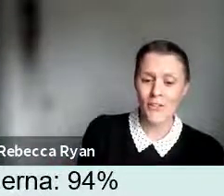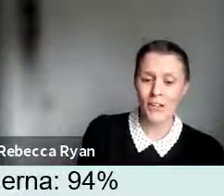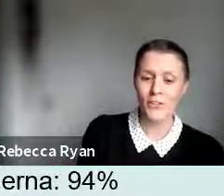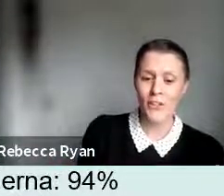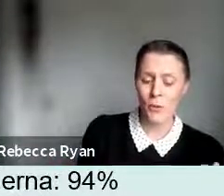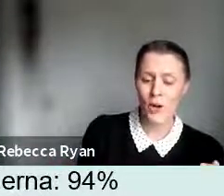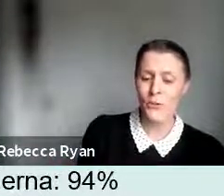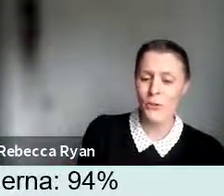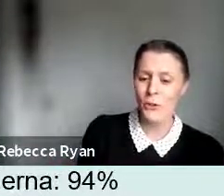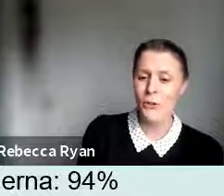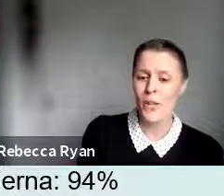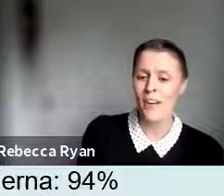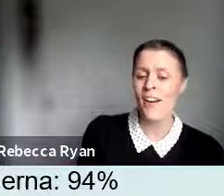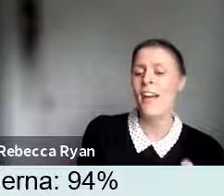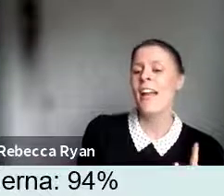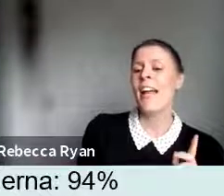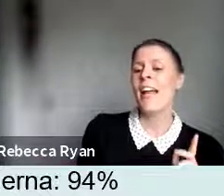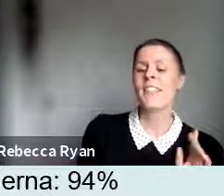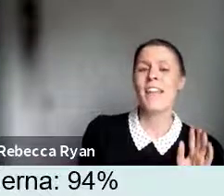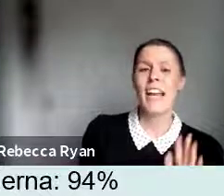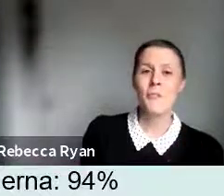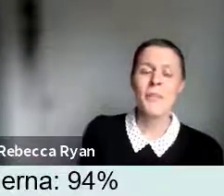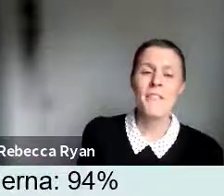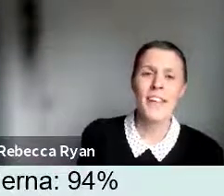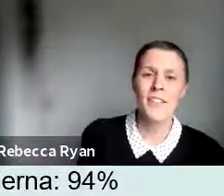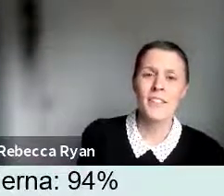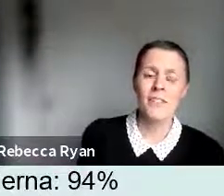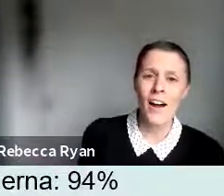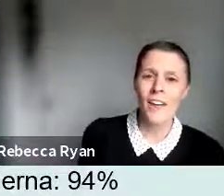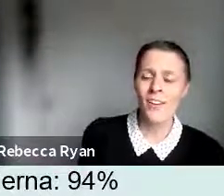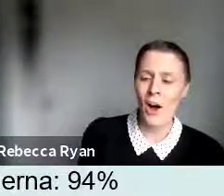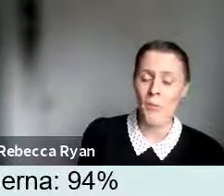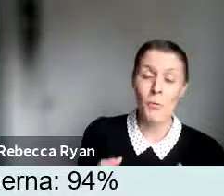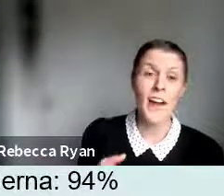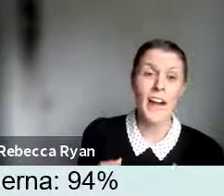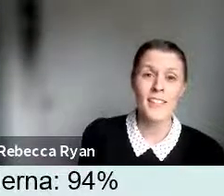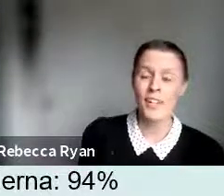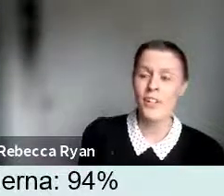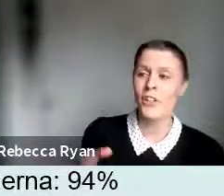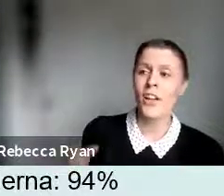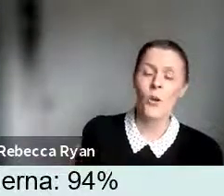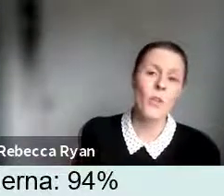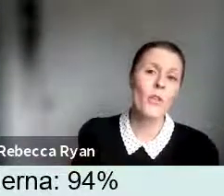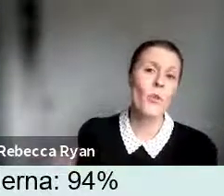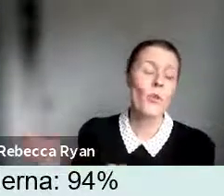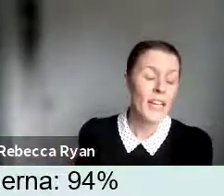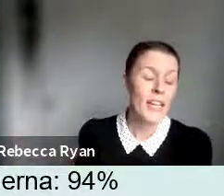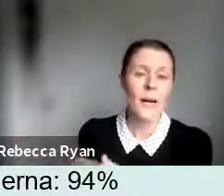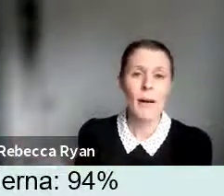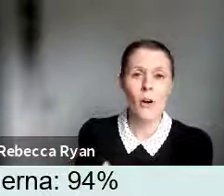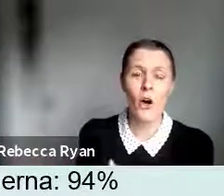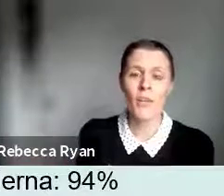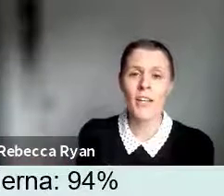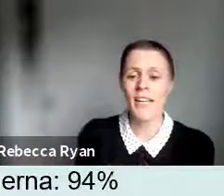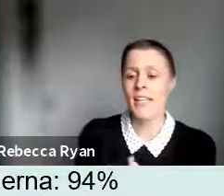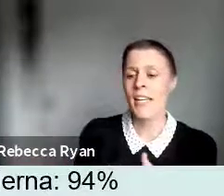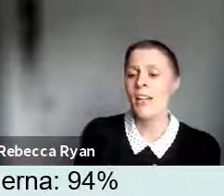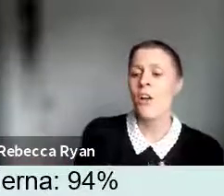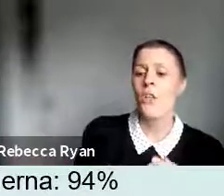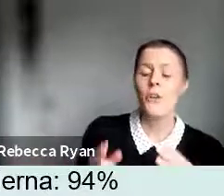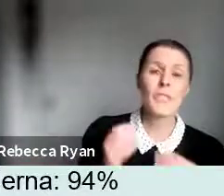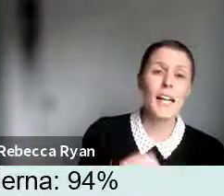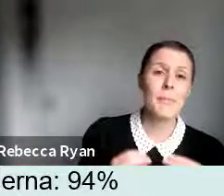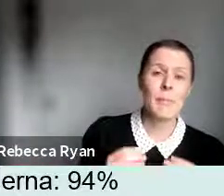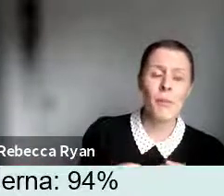noteworthy caveats that I want to include here is HPV has a lot in common with vaccination, with the thinking about